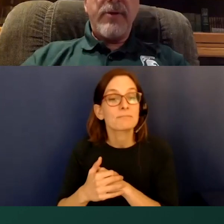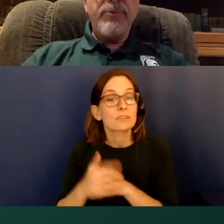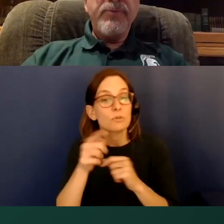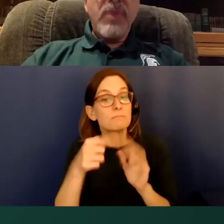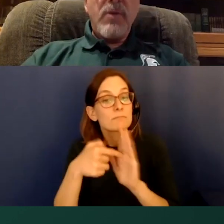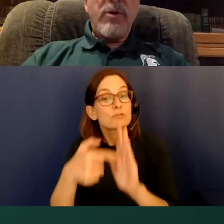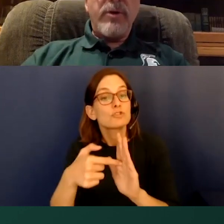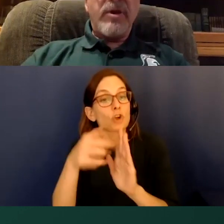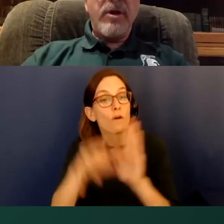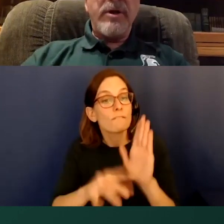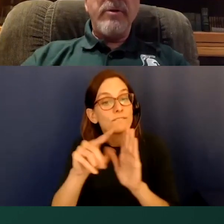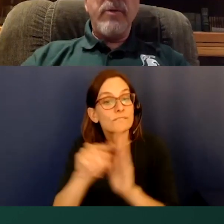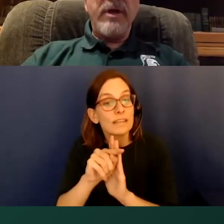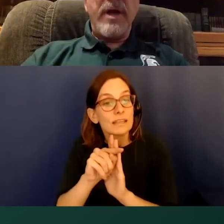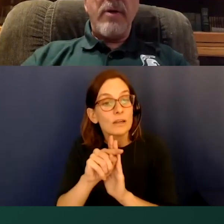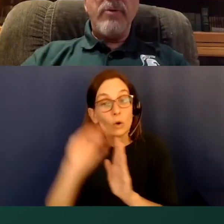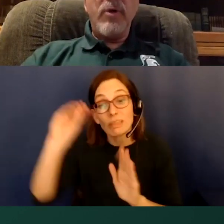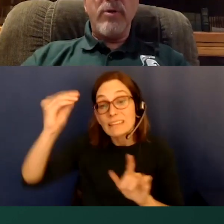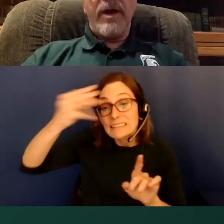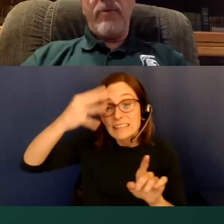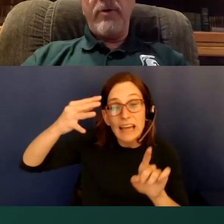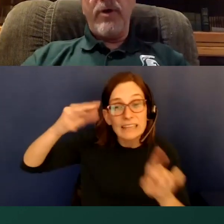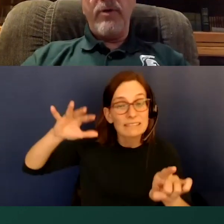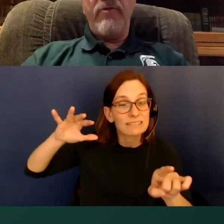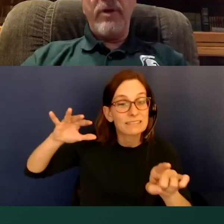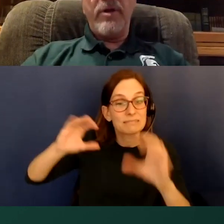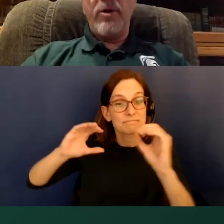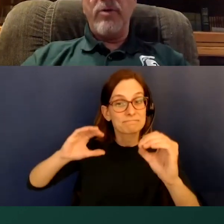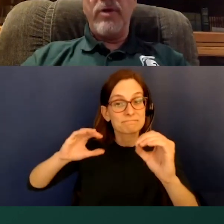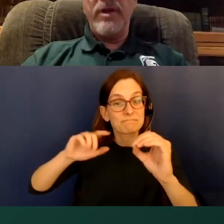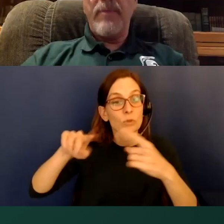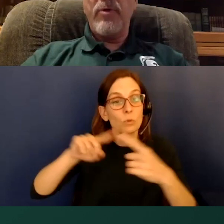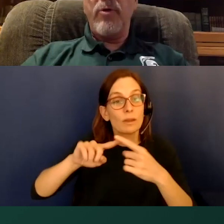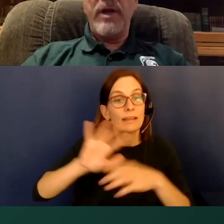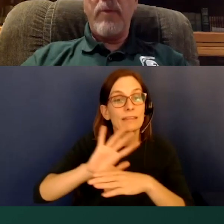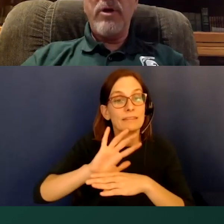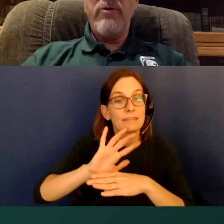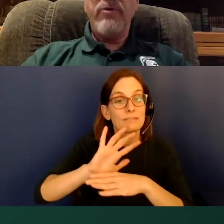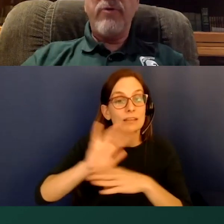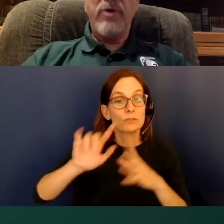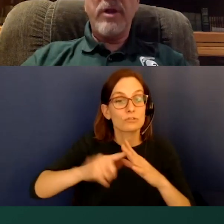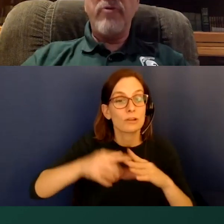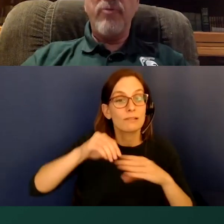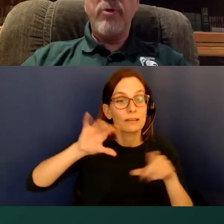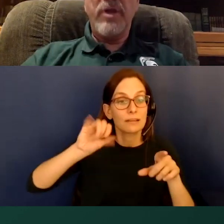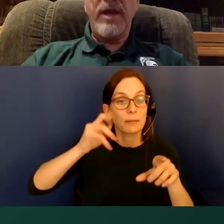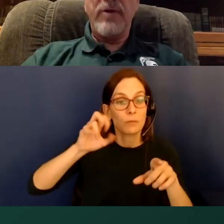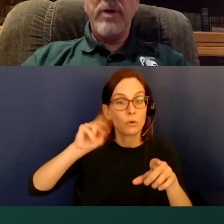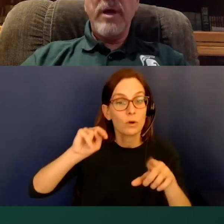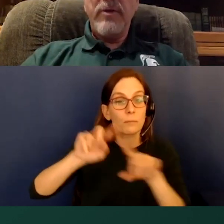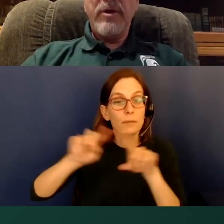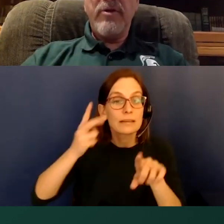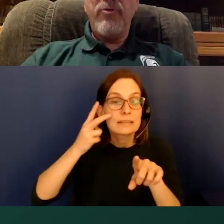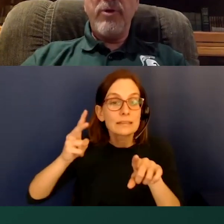put together where the sun right now, or when this video started, was in Capricorn. And I want you to focus on Jupiter and